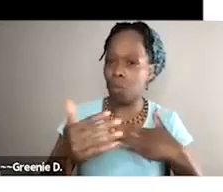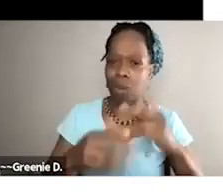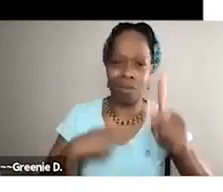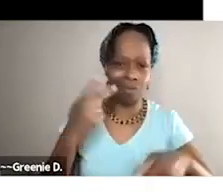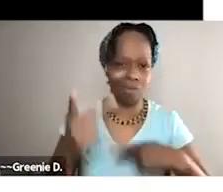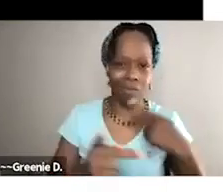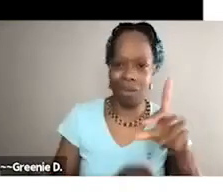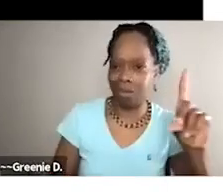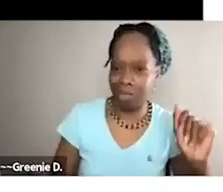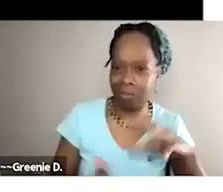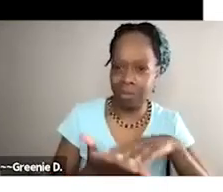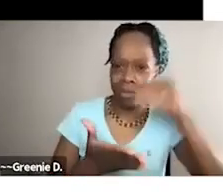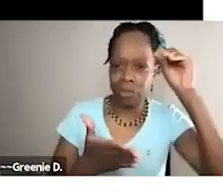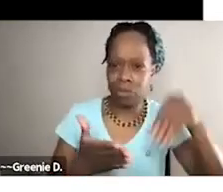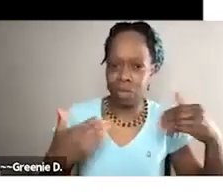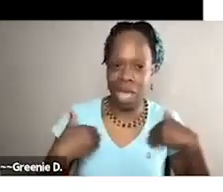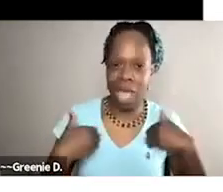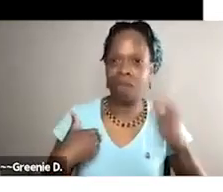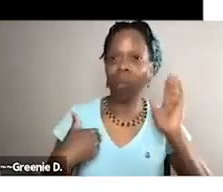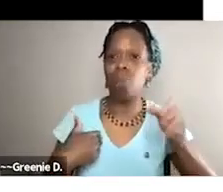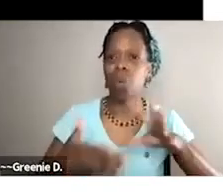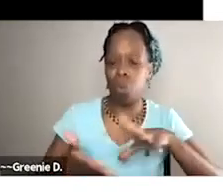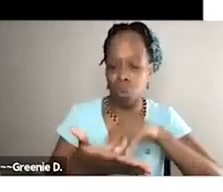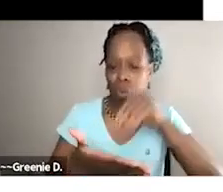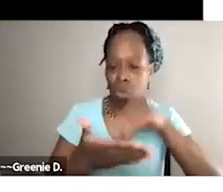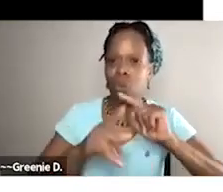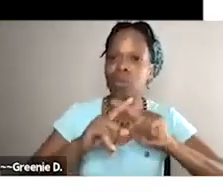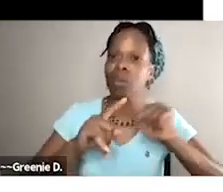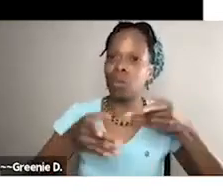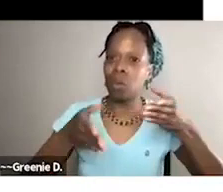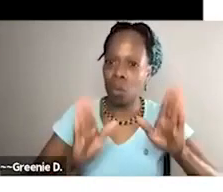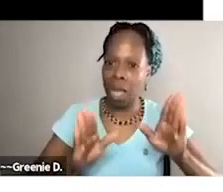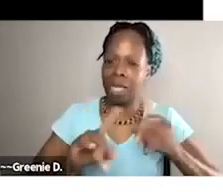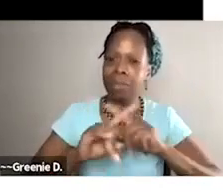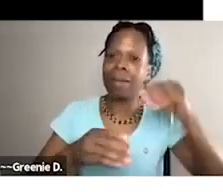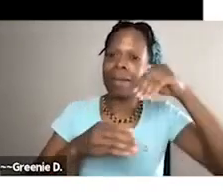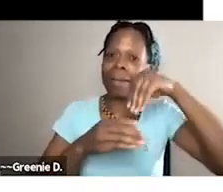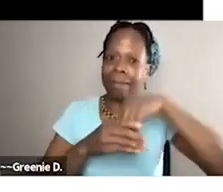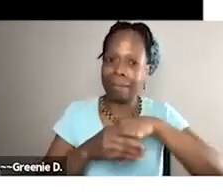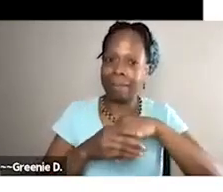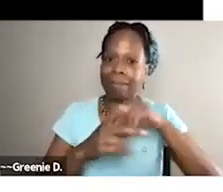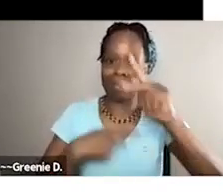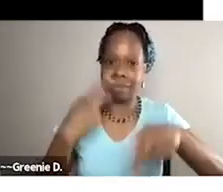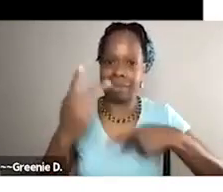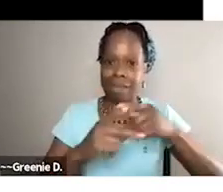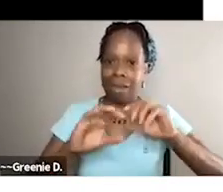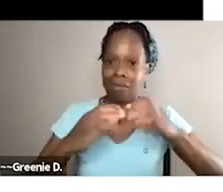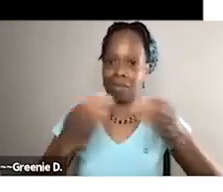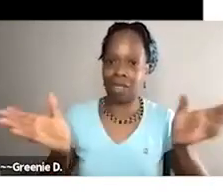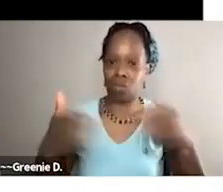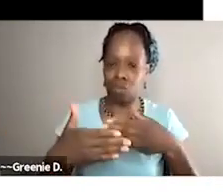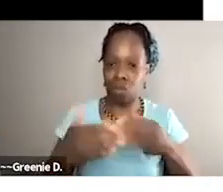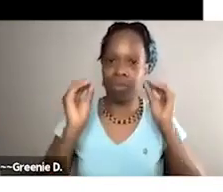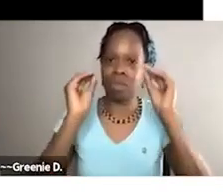right? And in an inclusive classroom, teachers weave in tailored instruction and support that can help